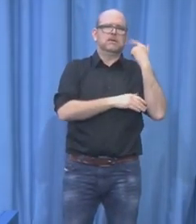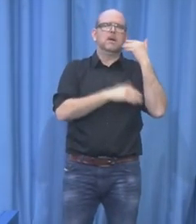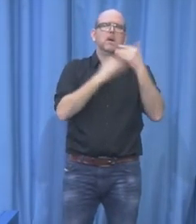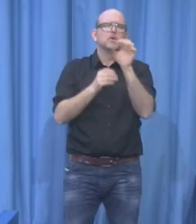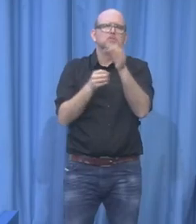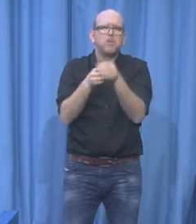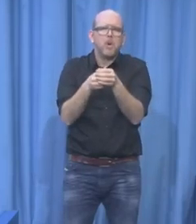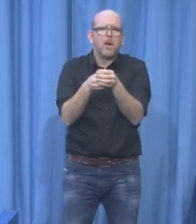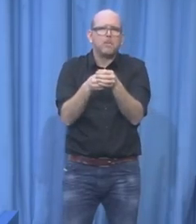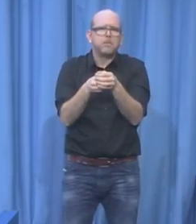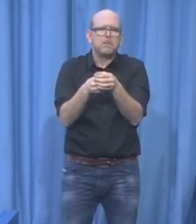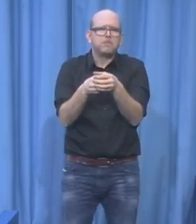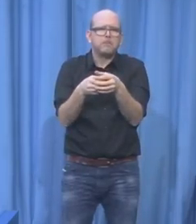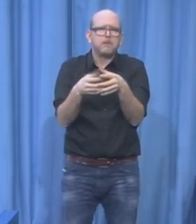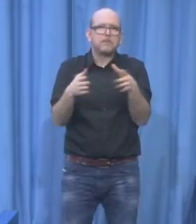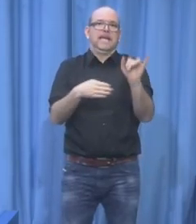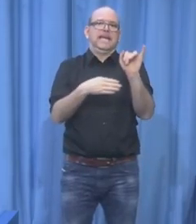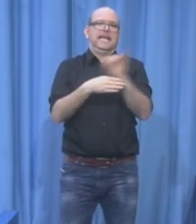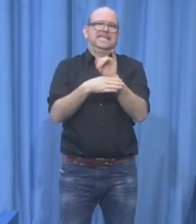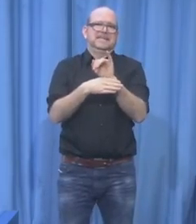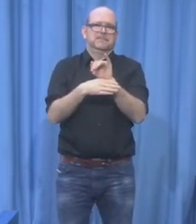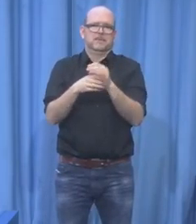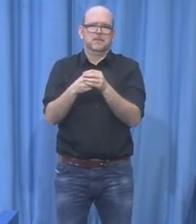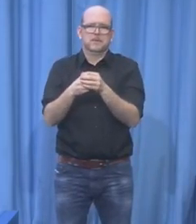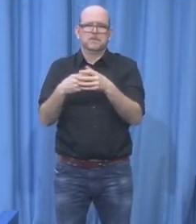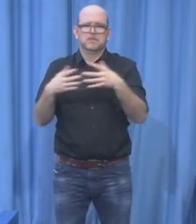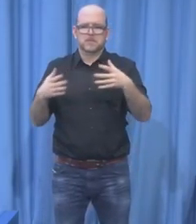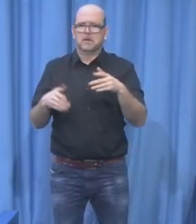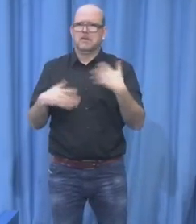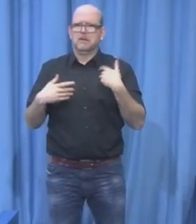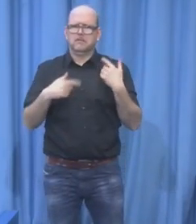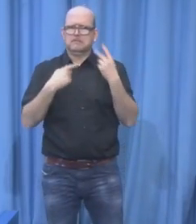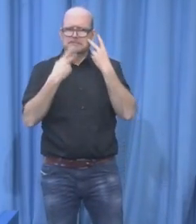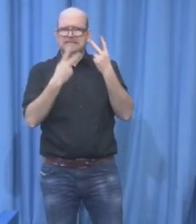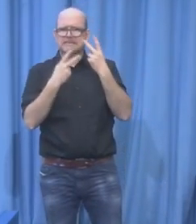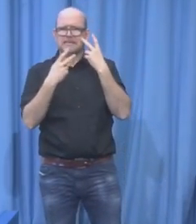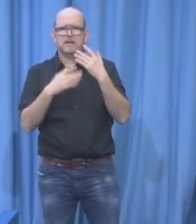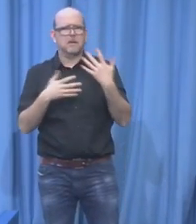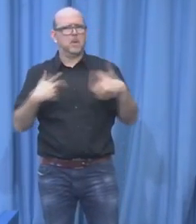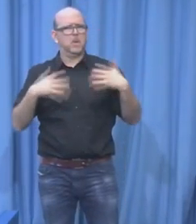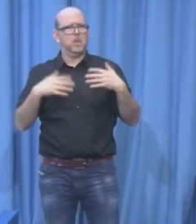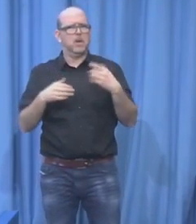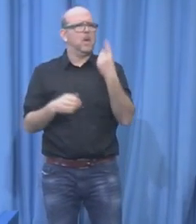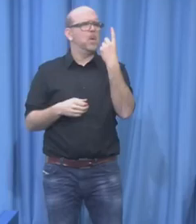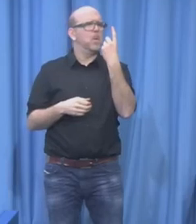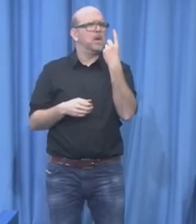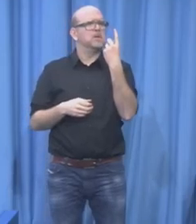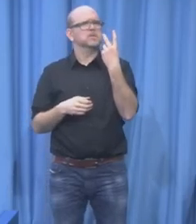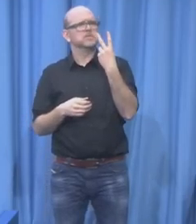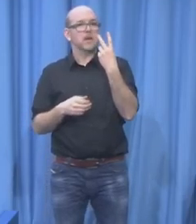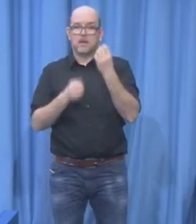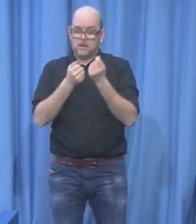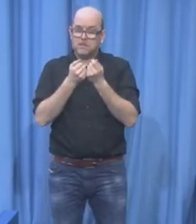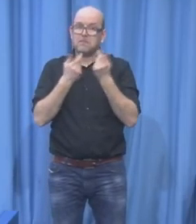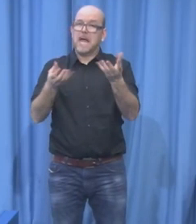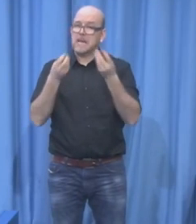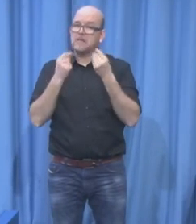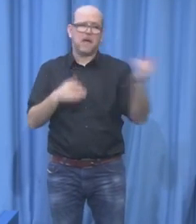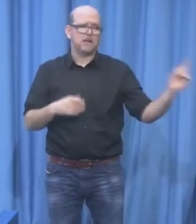good timekeepers. There's no issue in relation to sickness. They've brought smiles across the hospital.